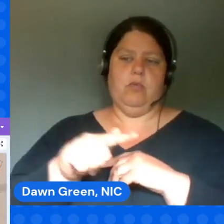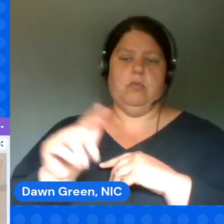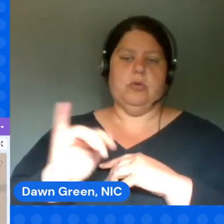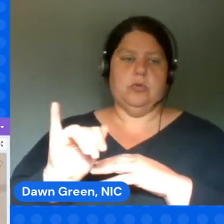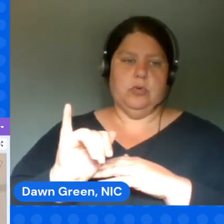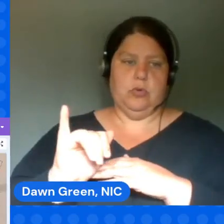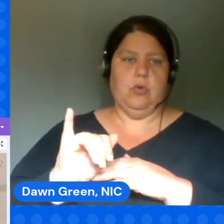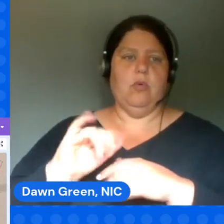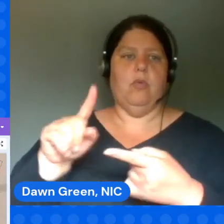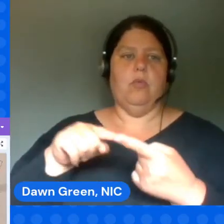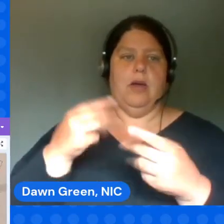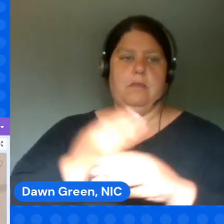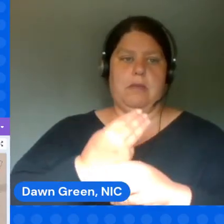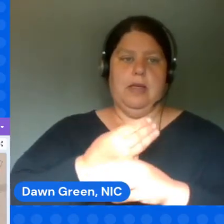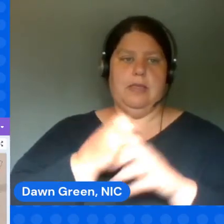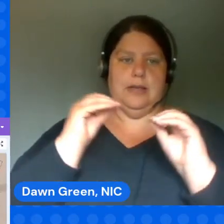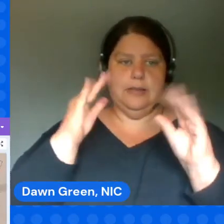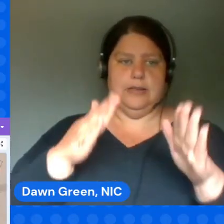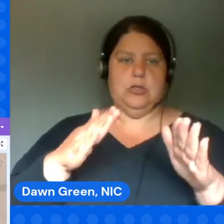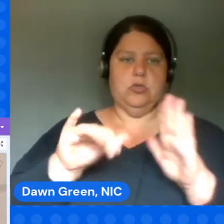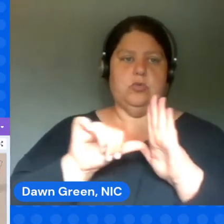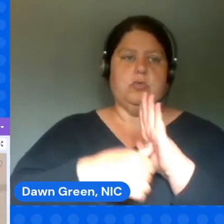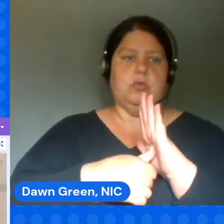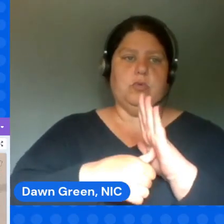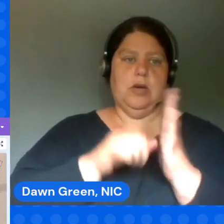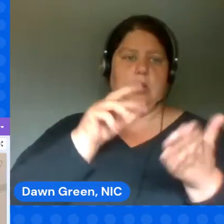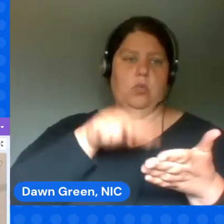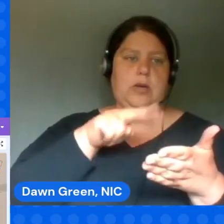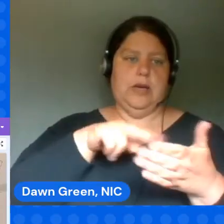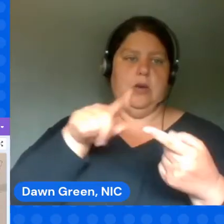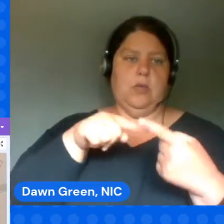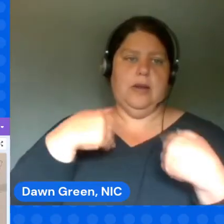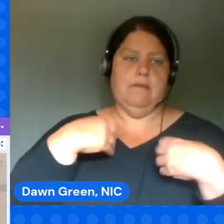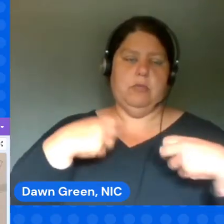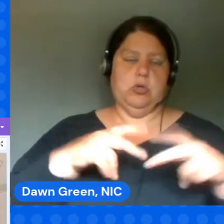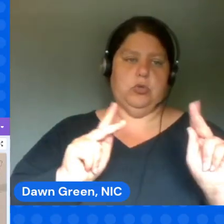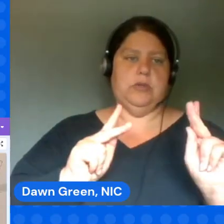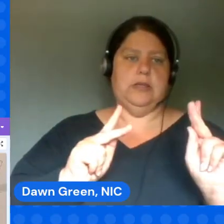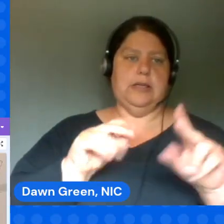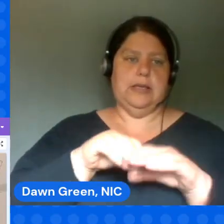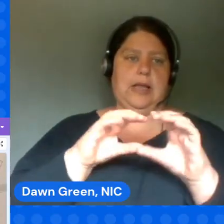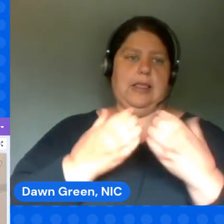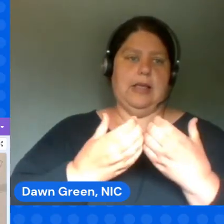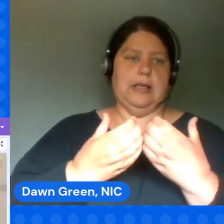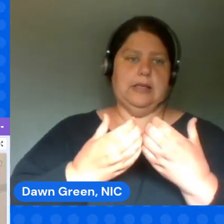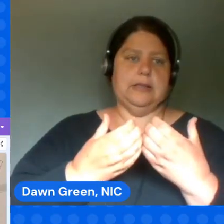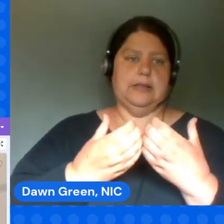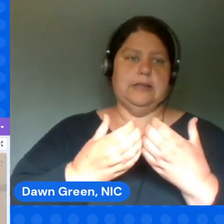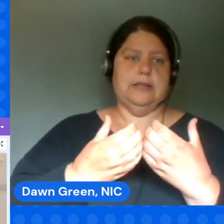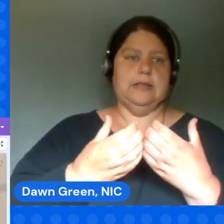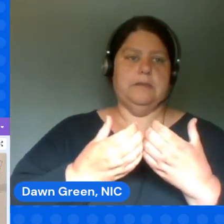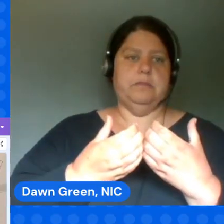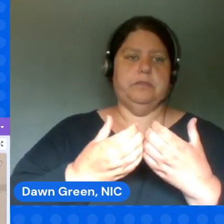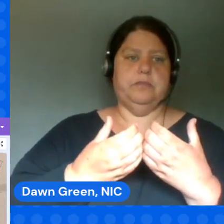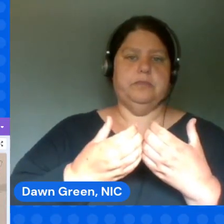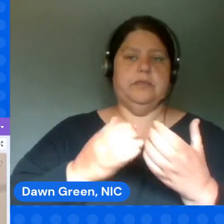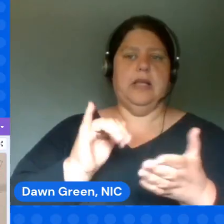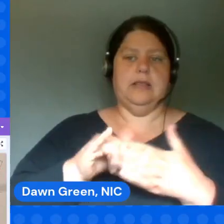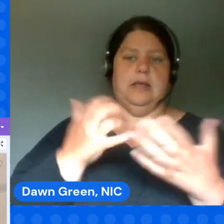math teacher to reinforce literacy when they have opportunities to in their classes. And so this kind of plays right into